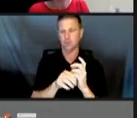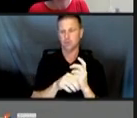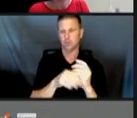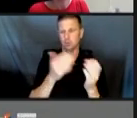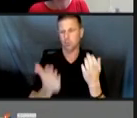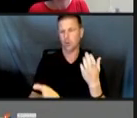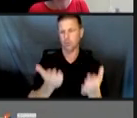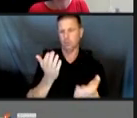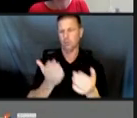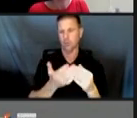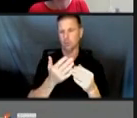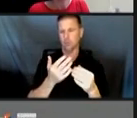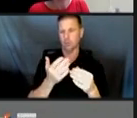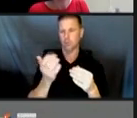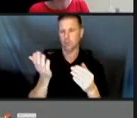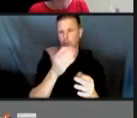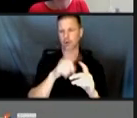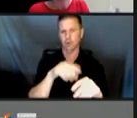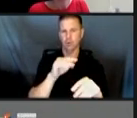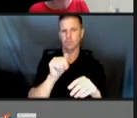probably bring to market.